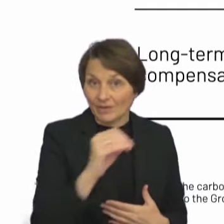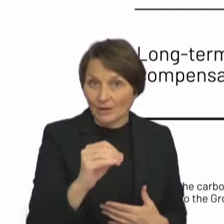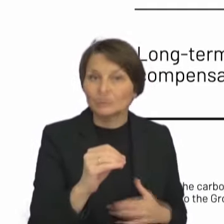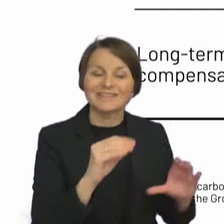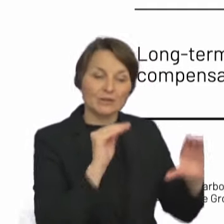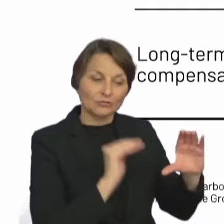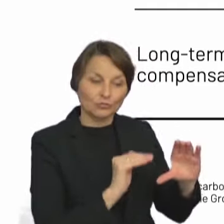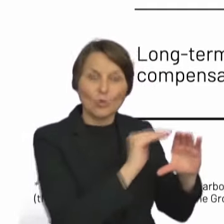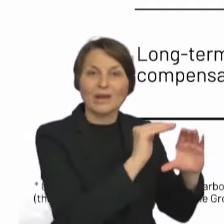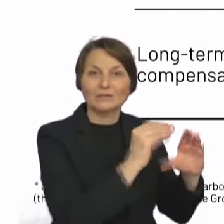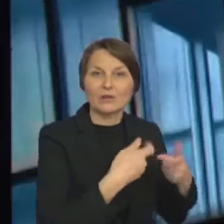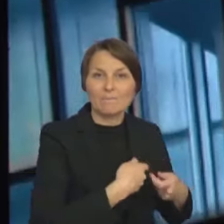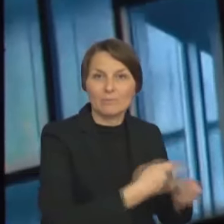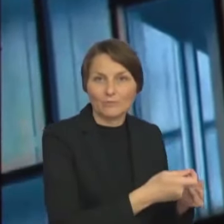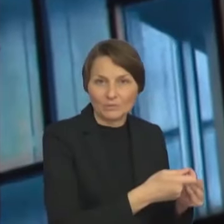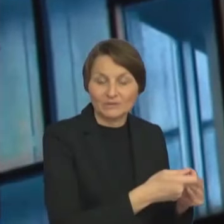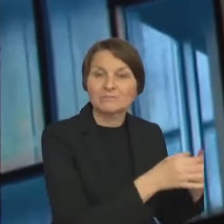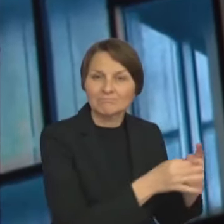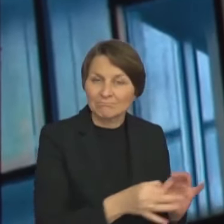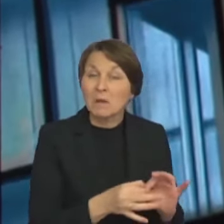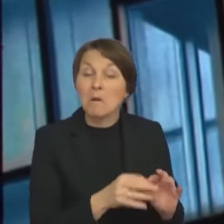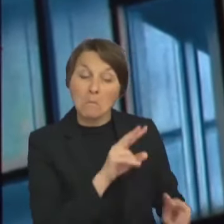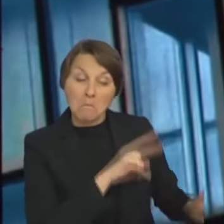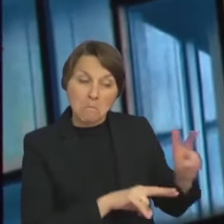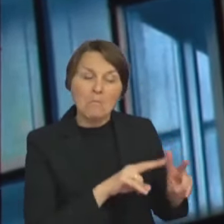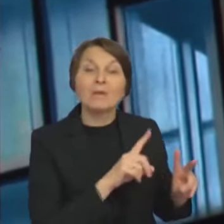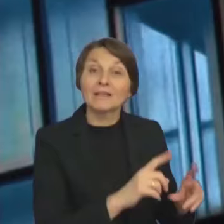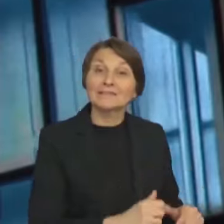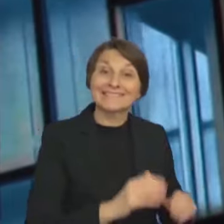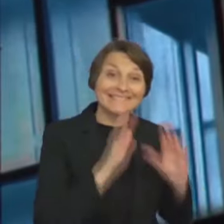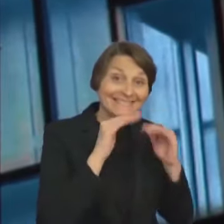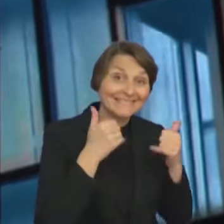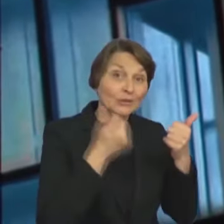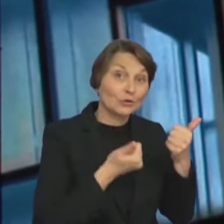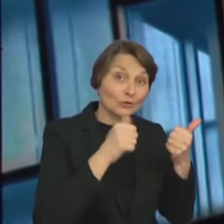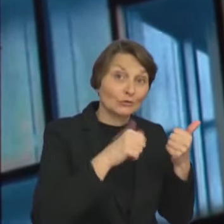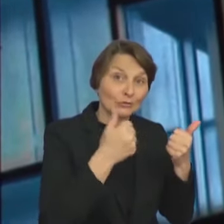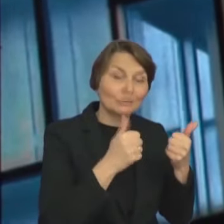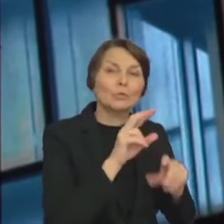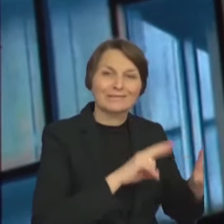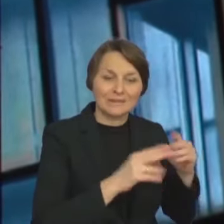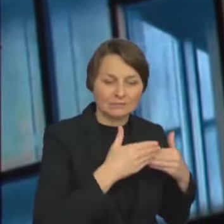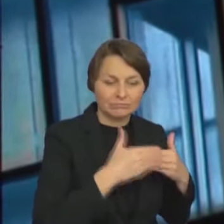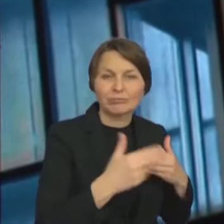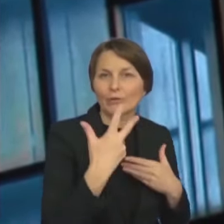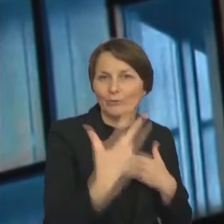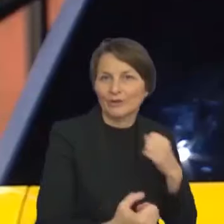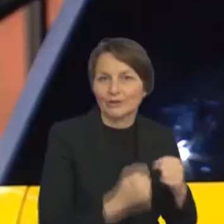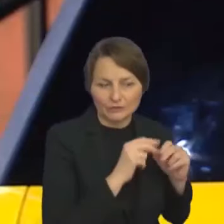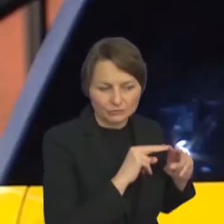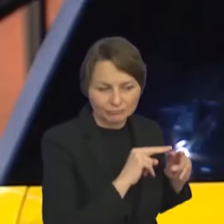whose final acquisition will be subject to the satisfaction of performance criteria assessed over 3 years, and to Mr. De